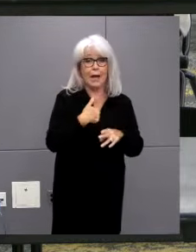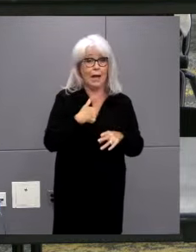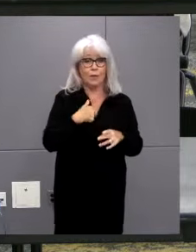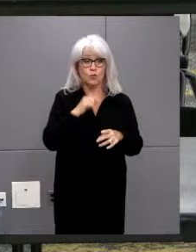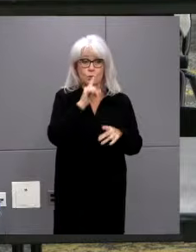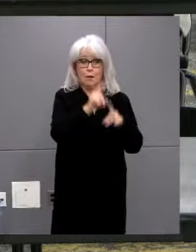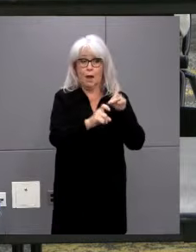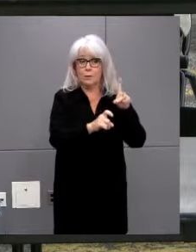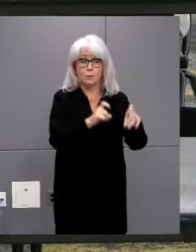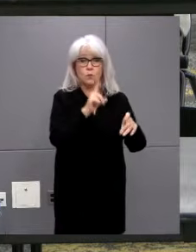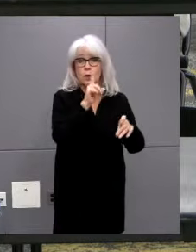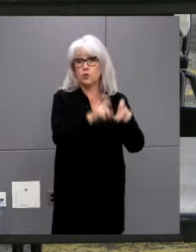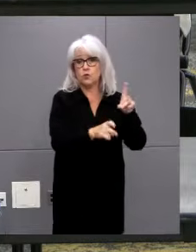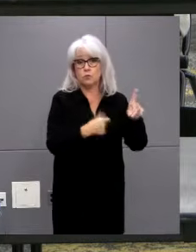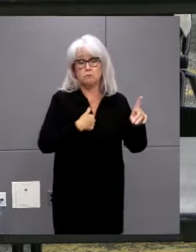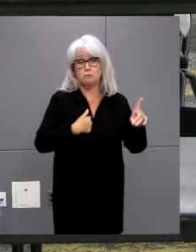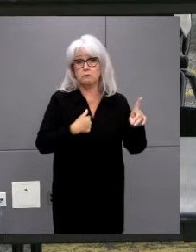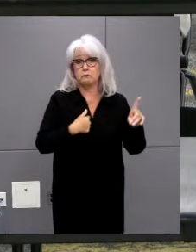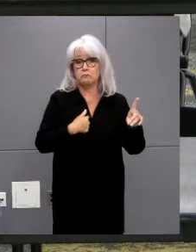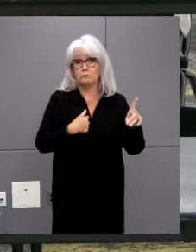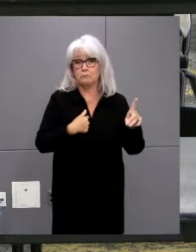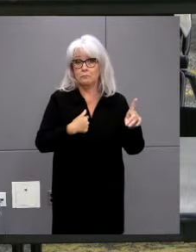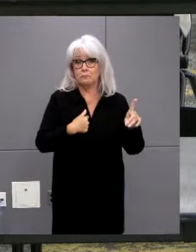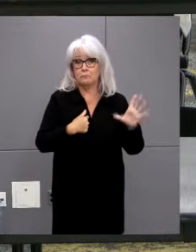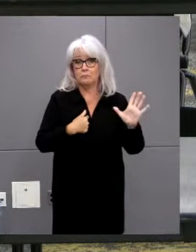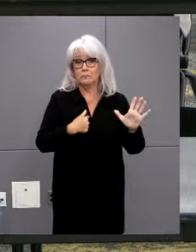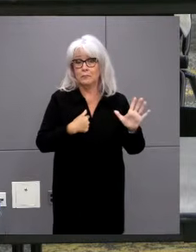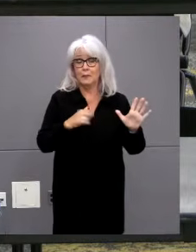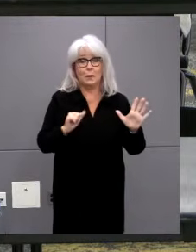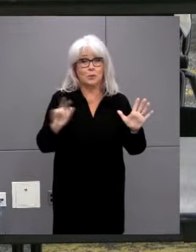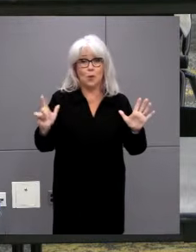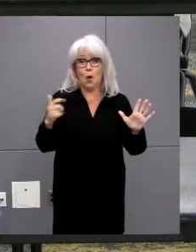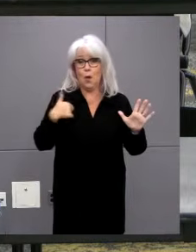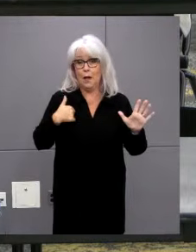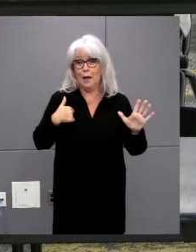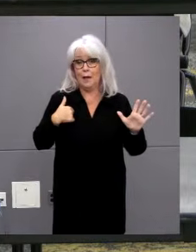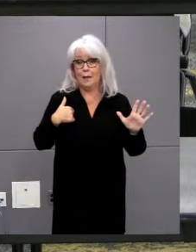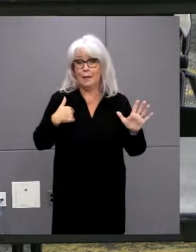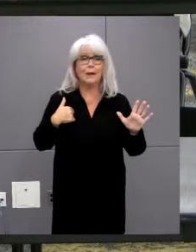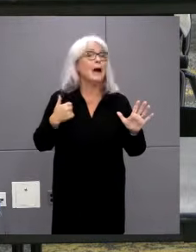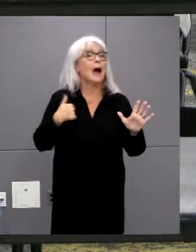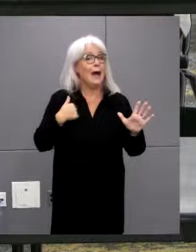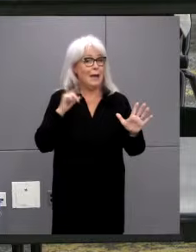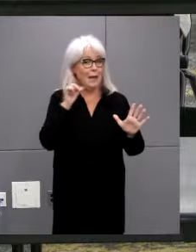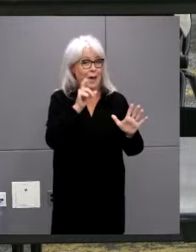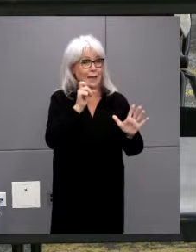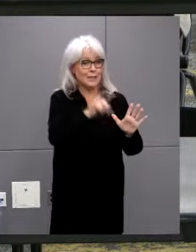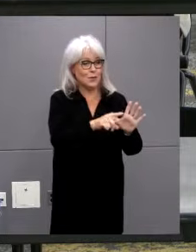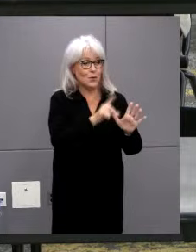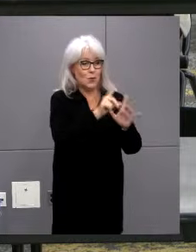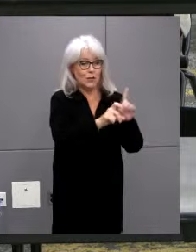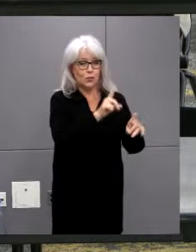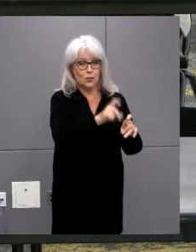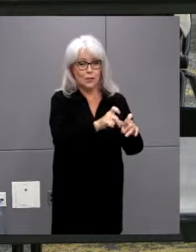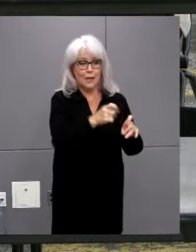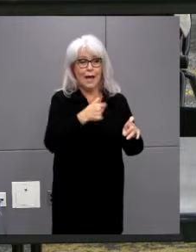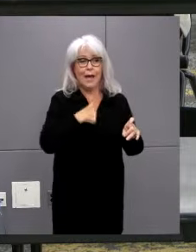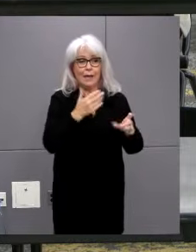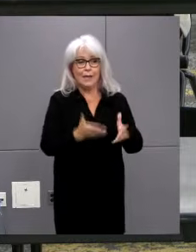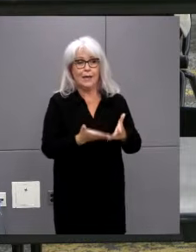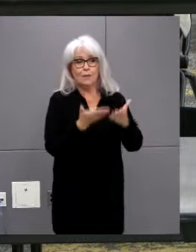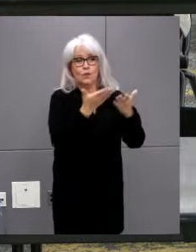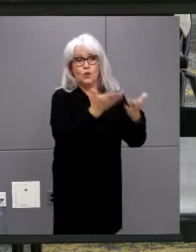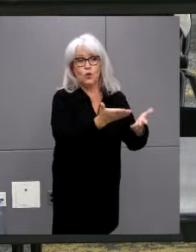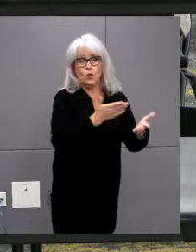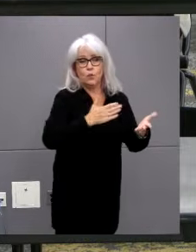question. That was the extent of it. I asked a question. I gave you my rationale.